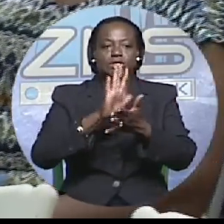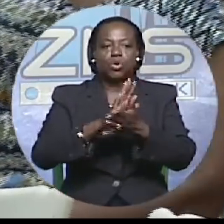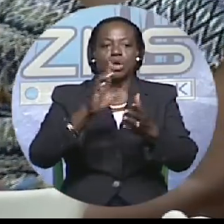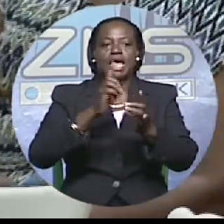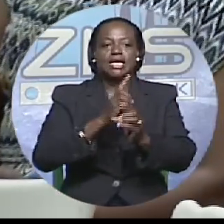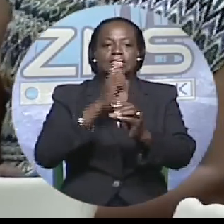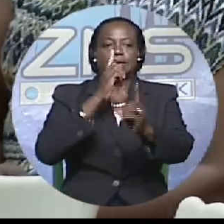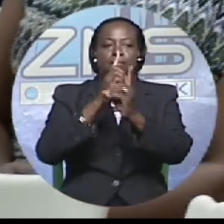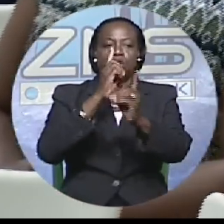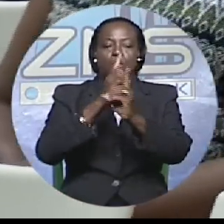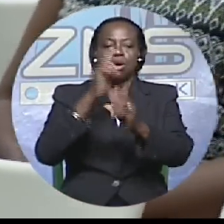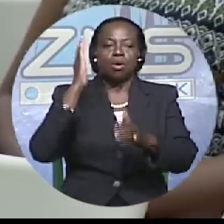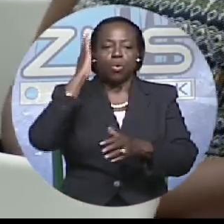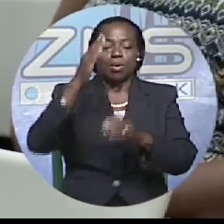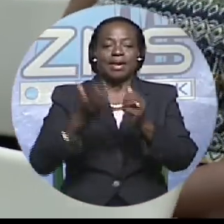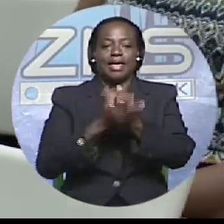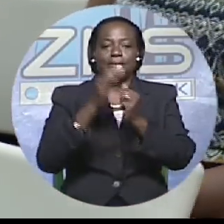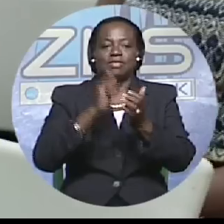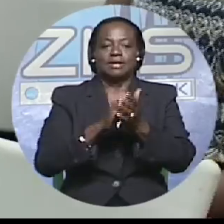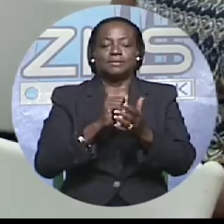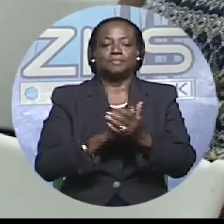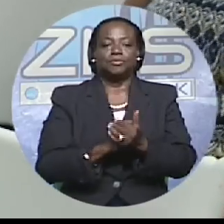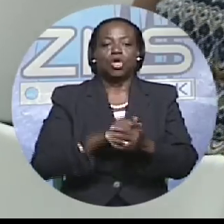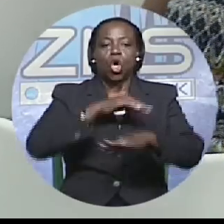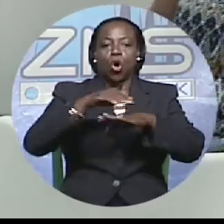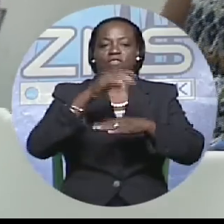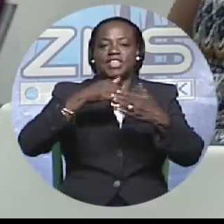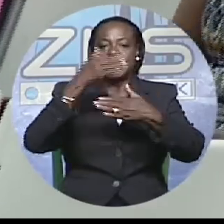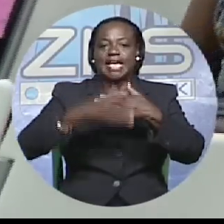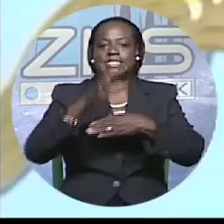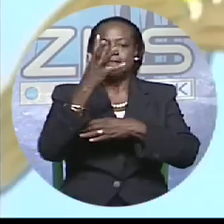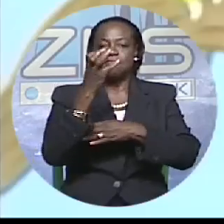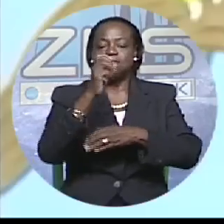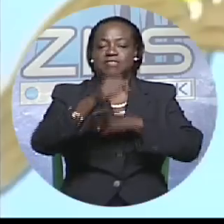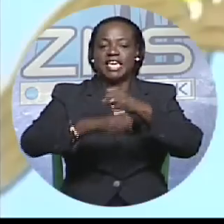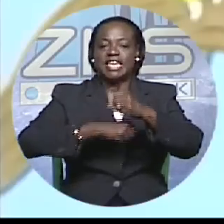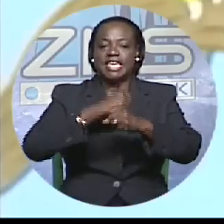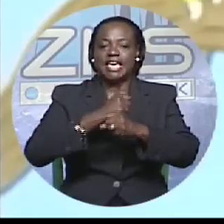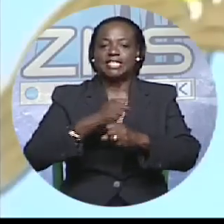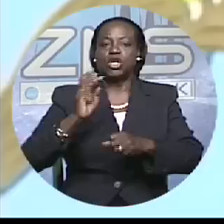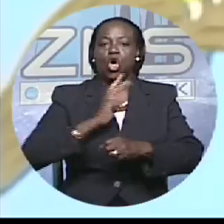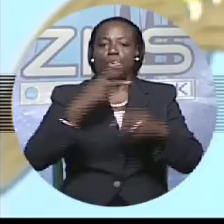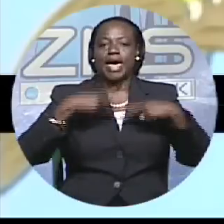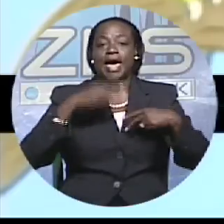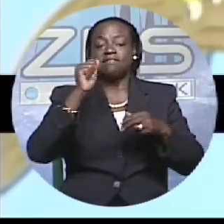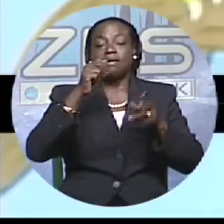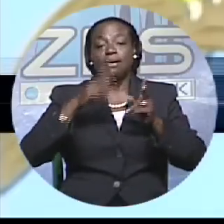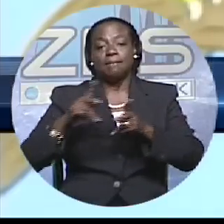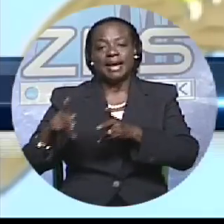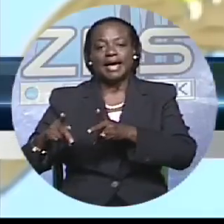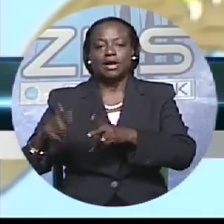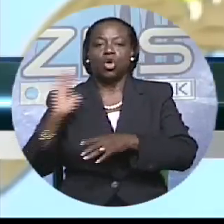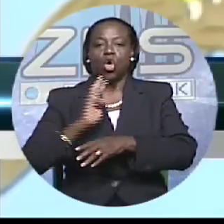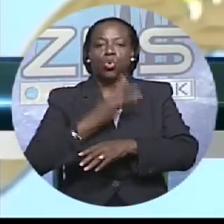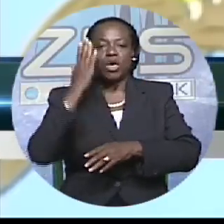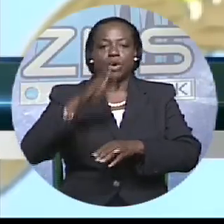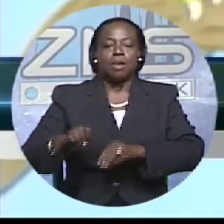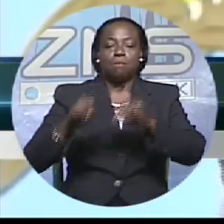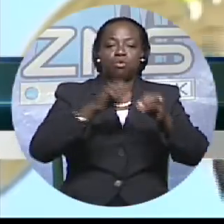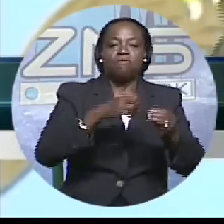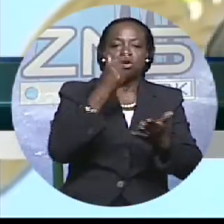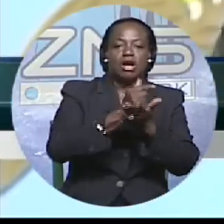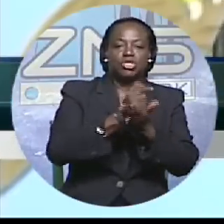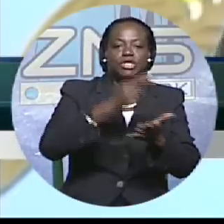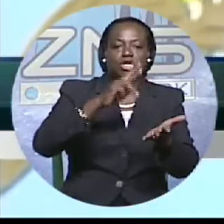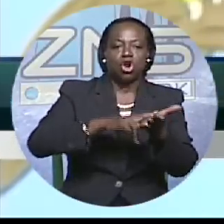vexing challenge in the public schools. Over the next 15 years, we have mapped out a plan where we want to move the graduation